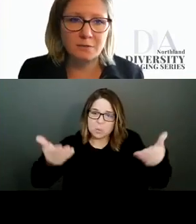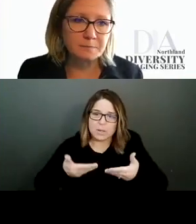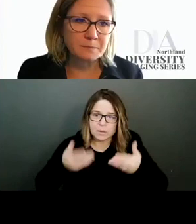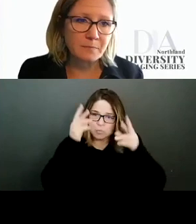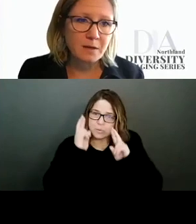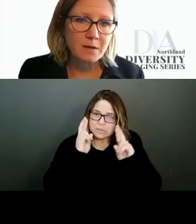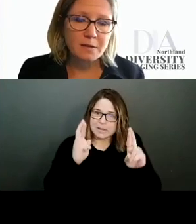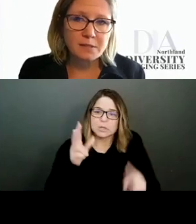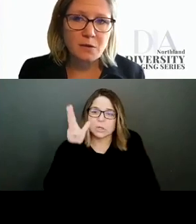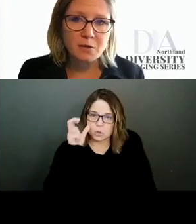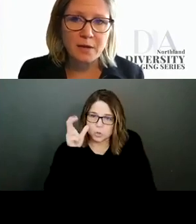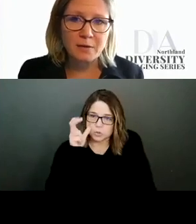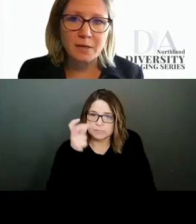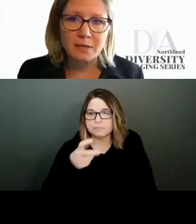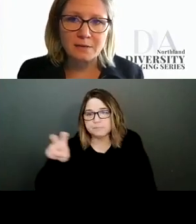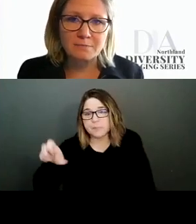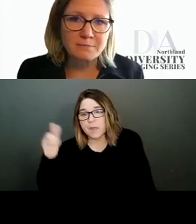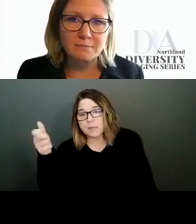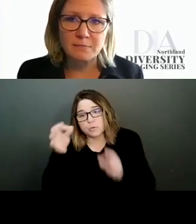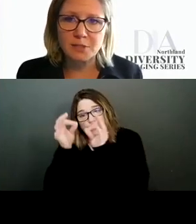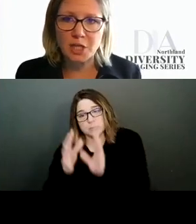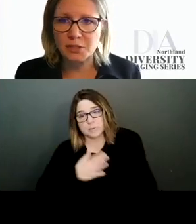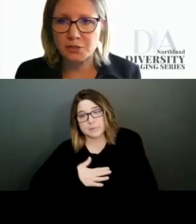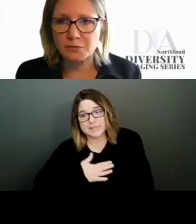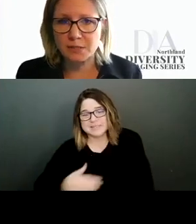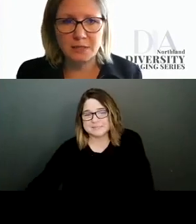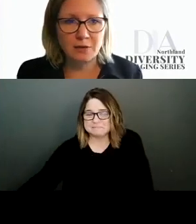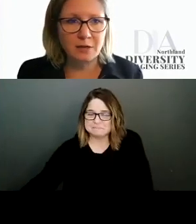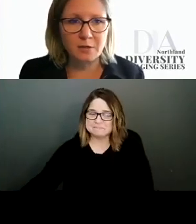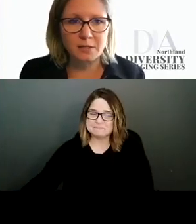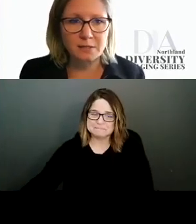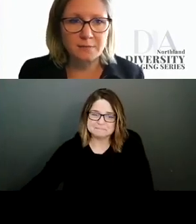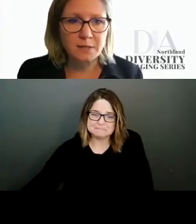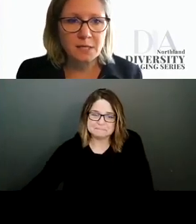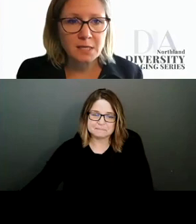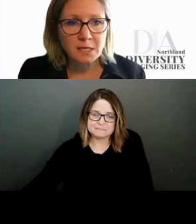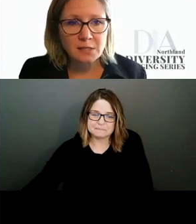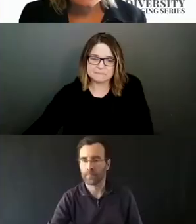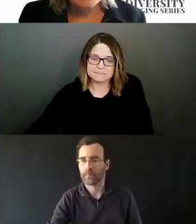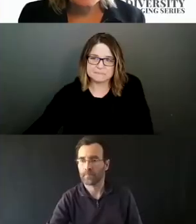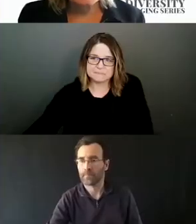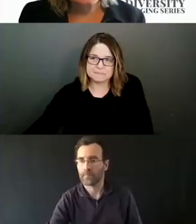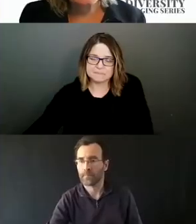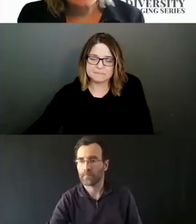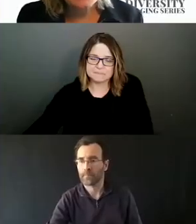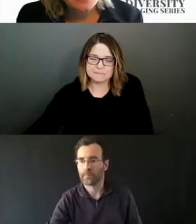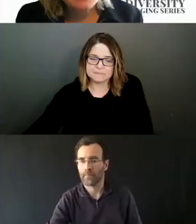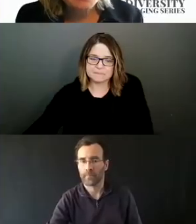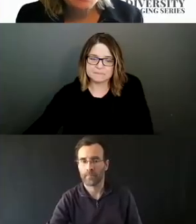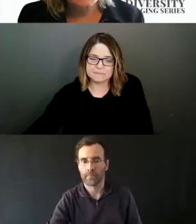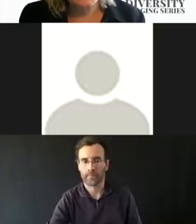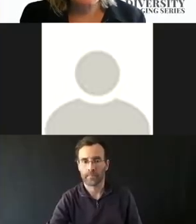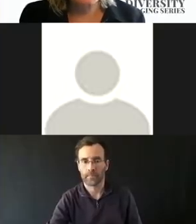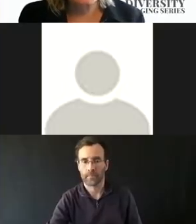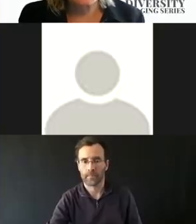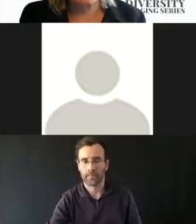heard. That's the only way that we can change what's in our communities. So I'm happy to announce in the Arrowhead region, we